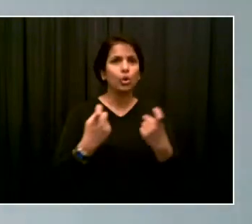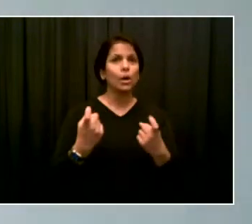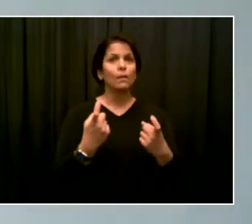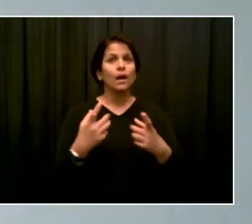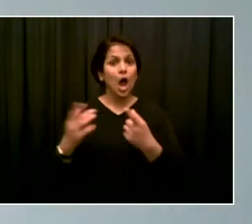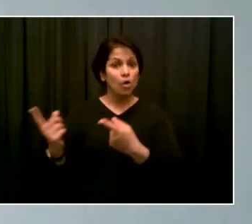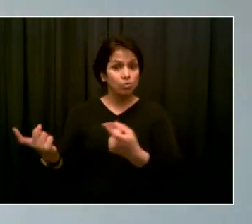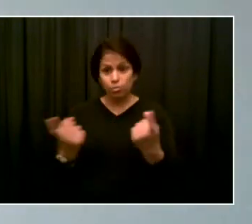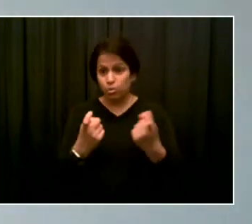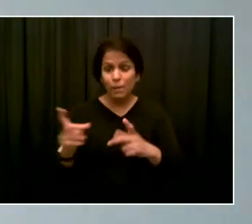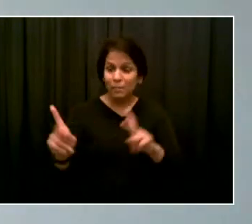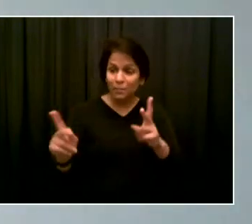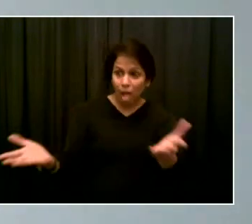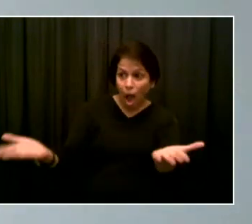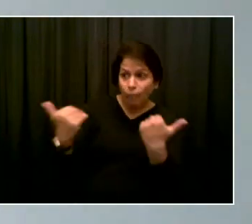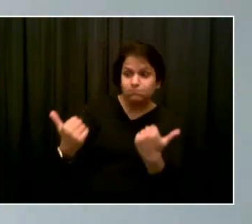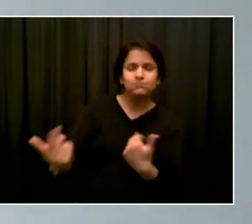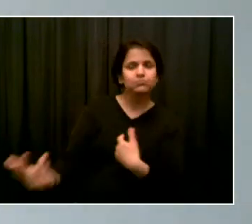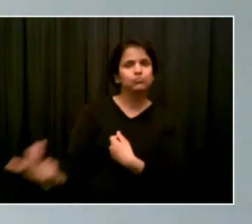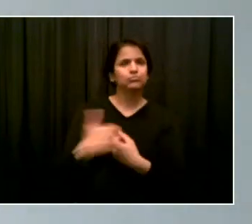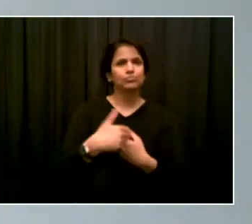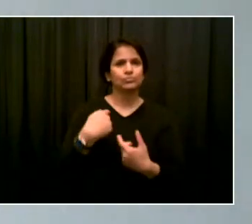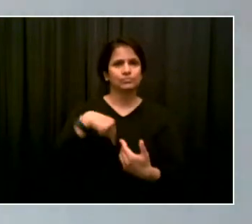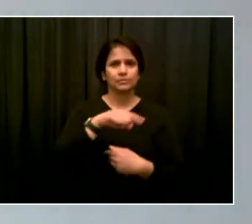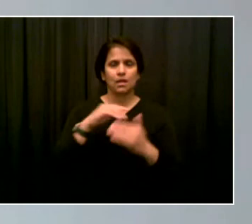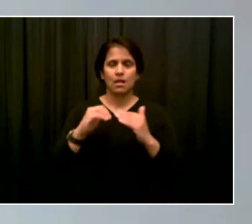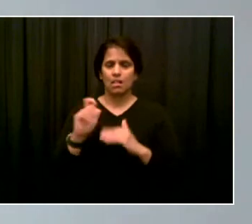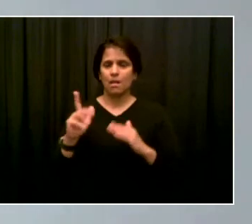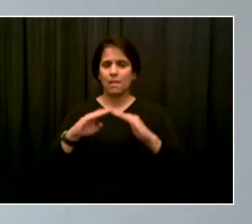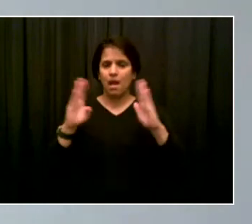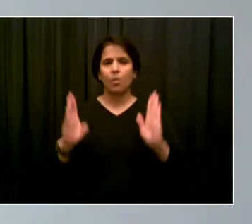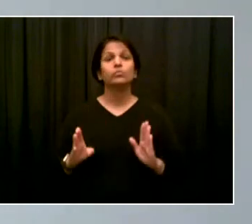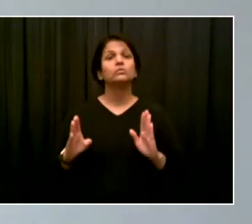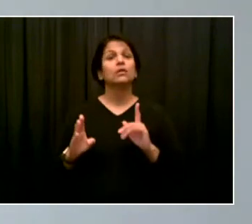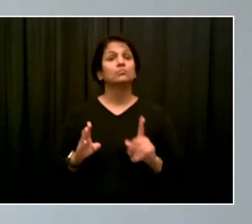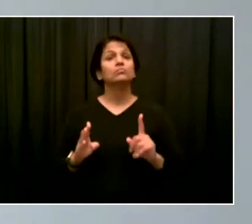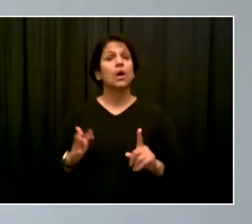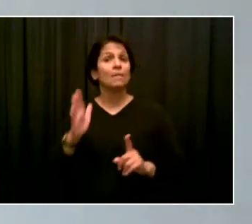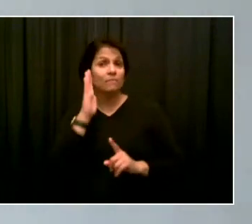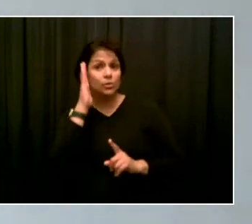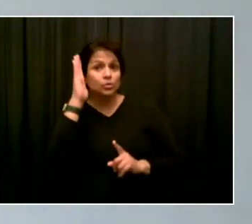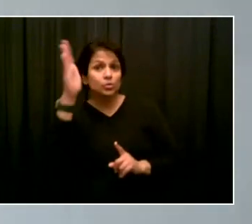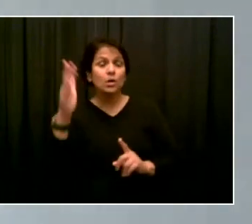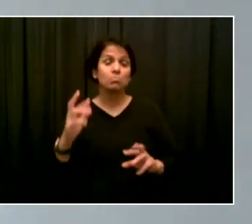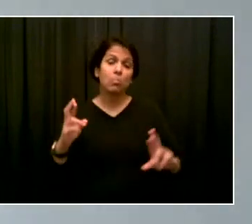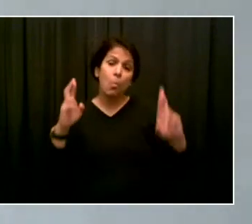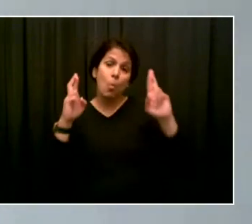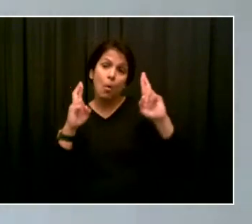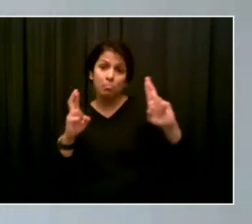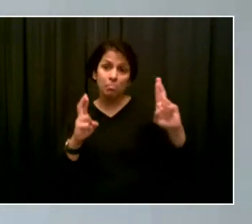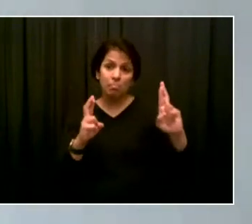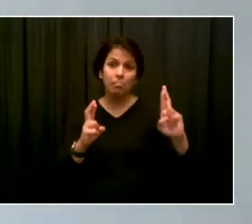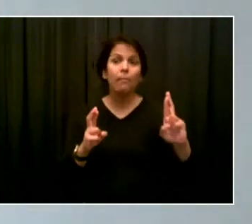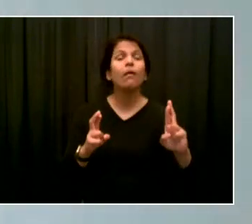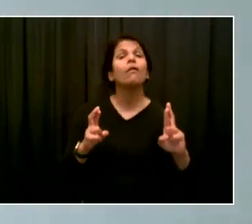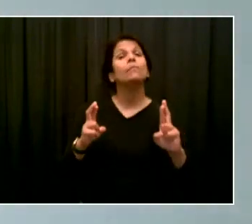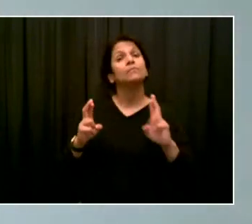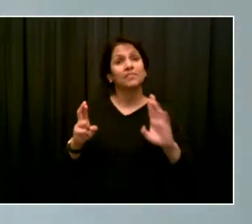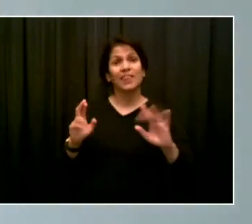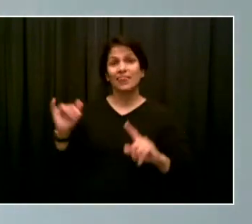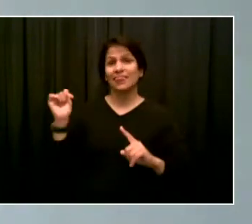city to these clubhouses. And we do hope in the future that they'll be creating more clubhouses as